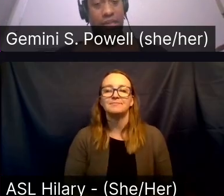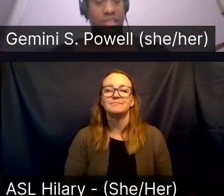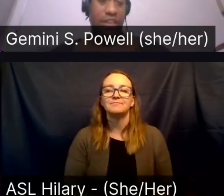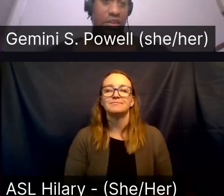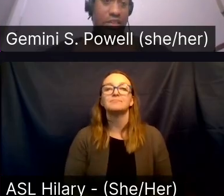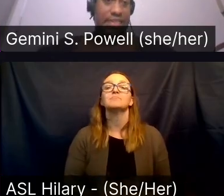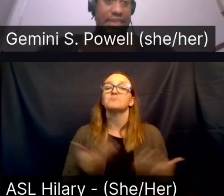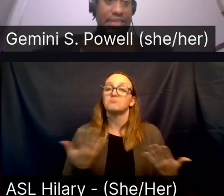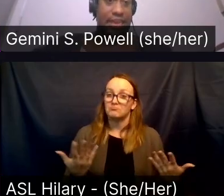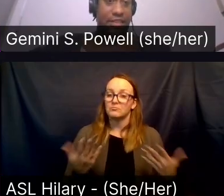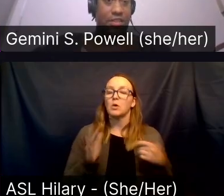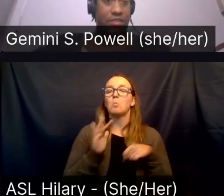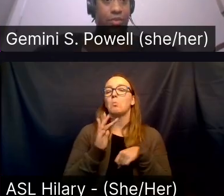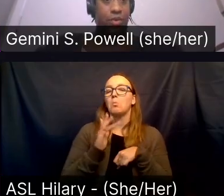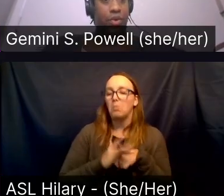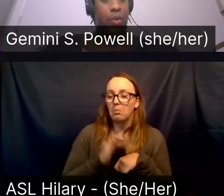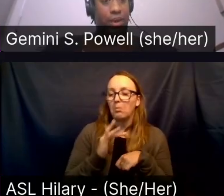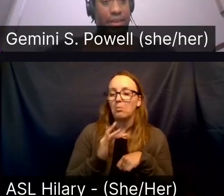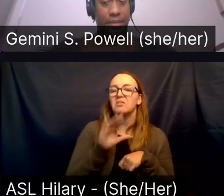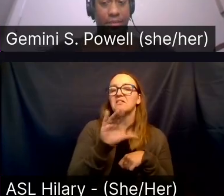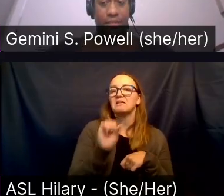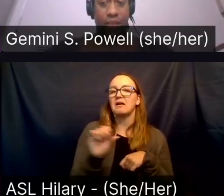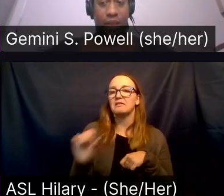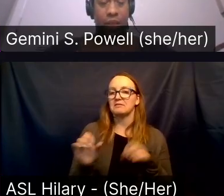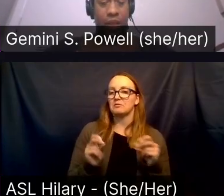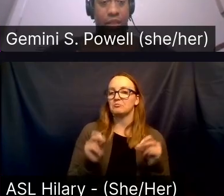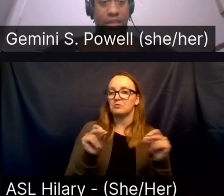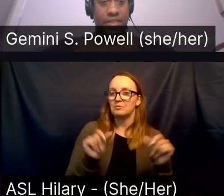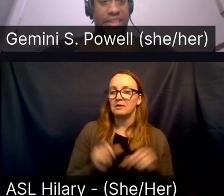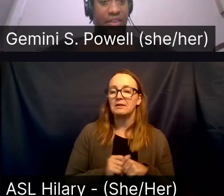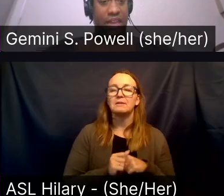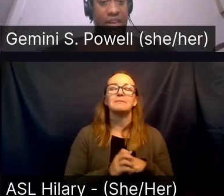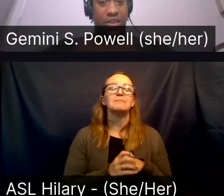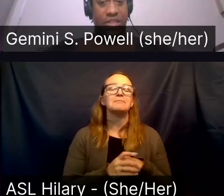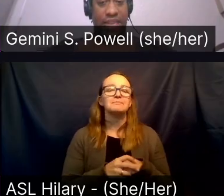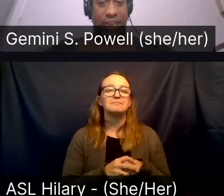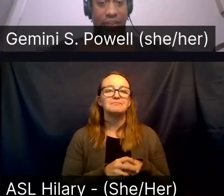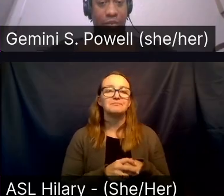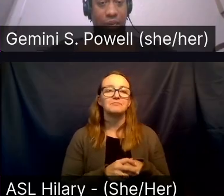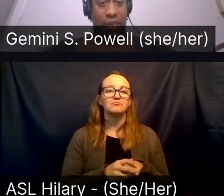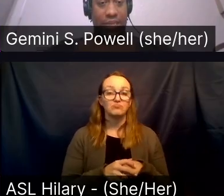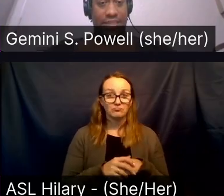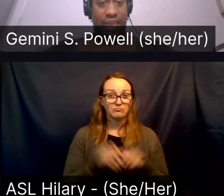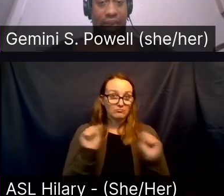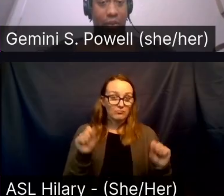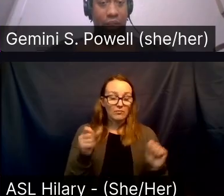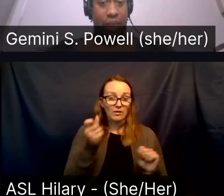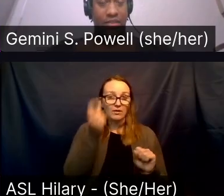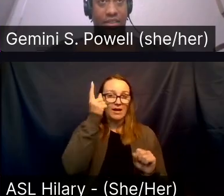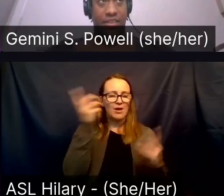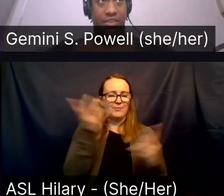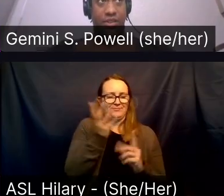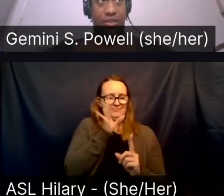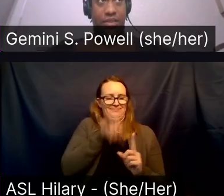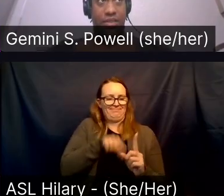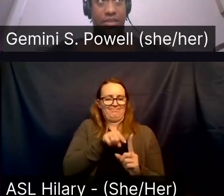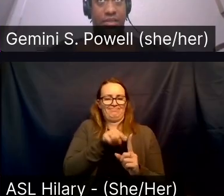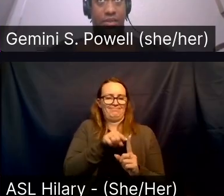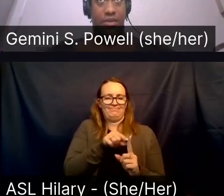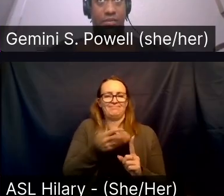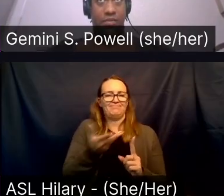Now, touching on CSS real quickly, just having an understanding of what it is and how it allows us